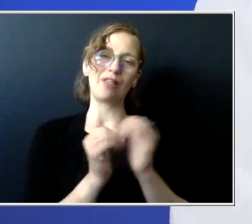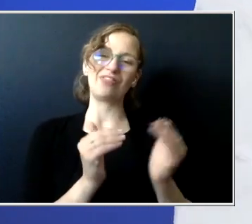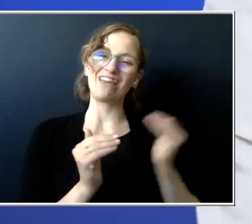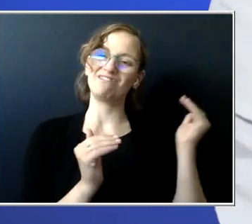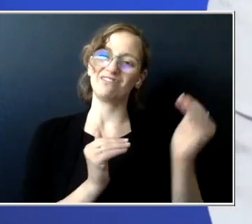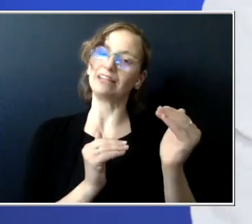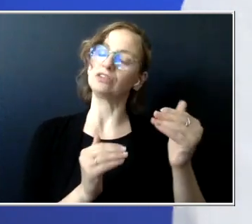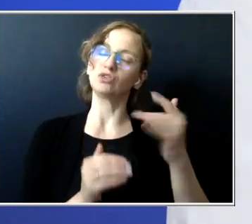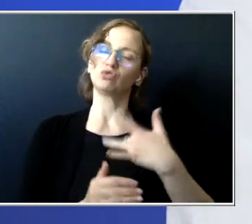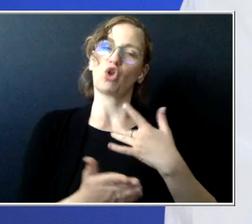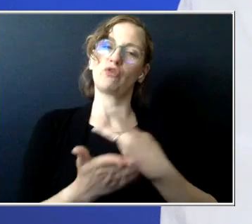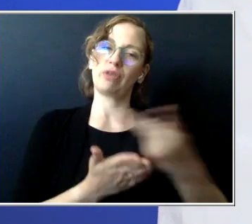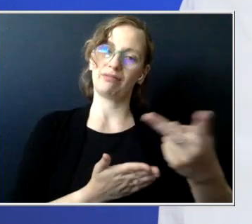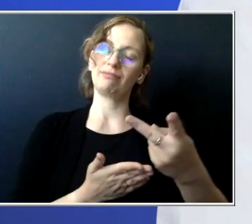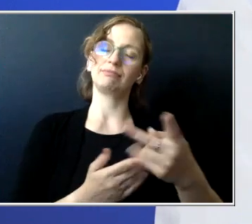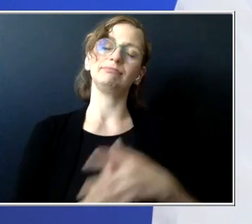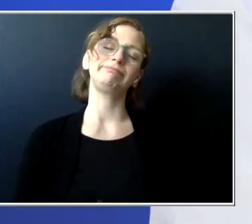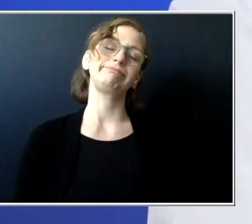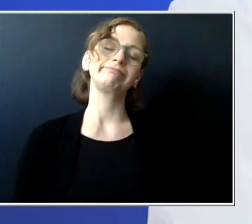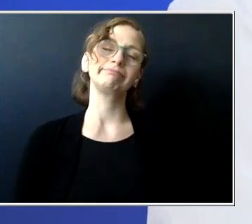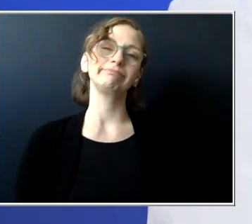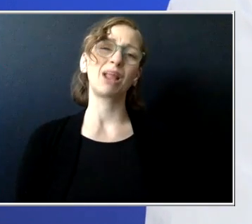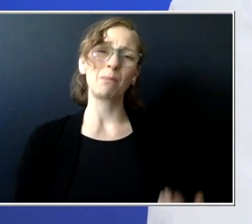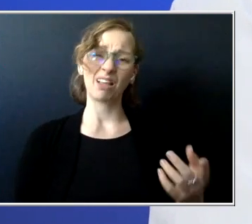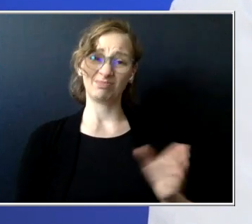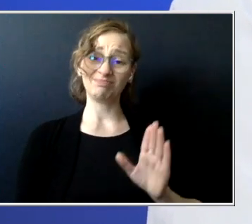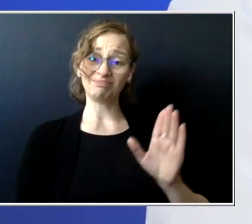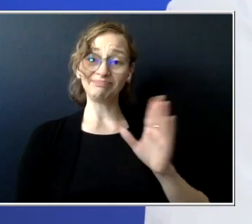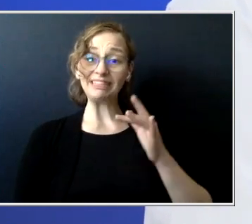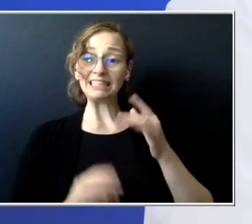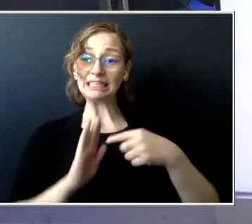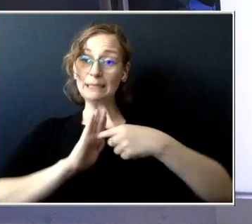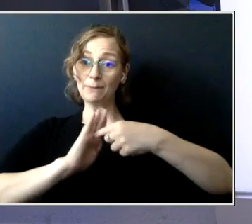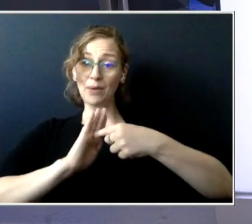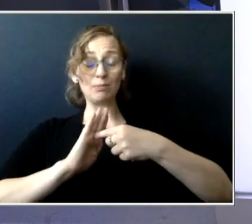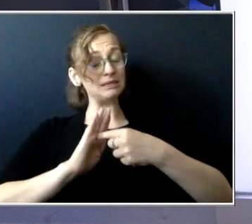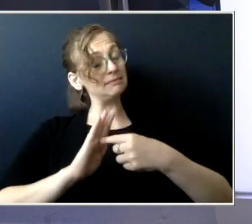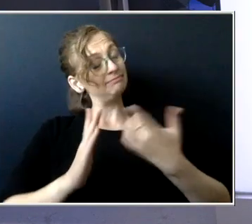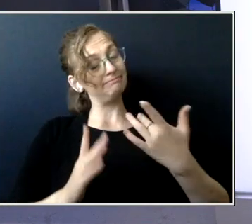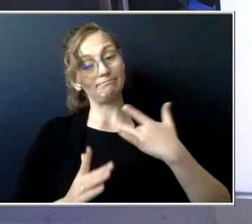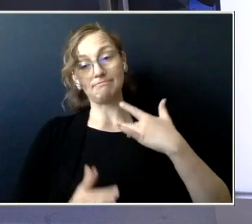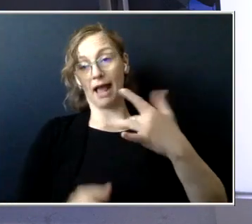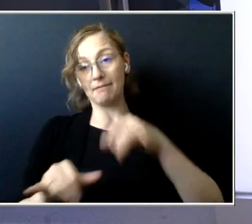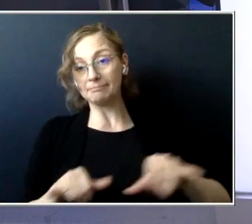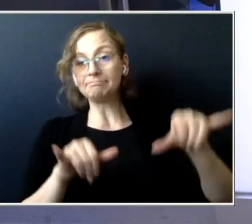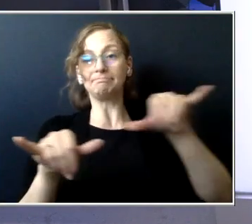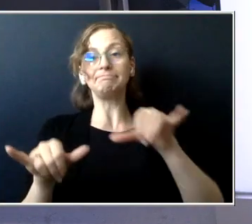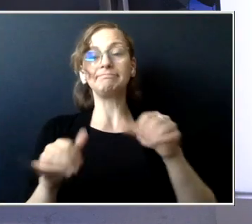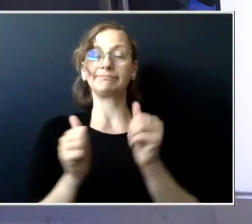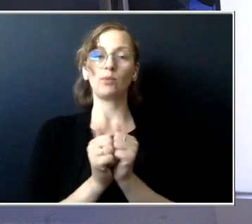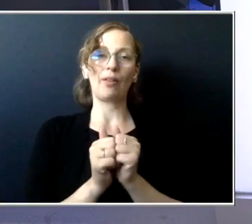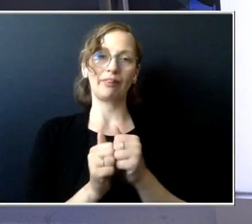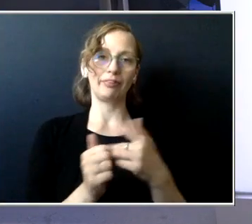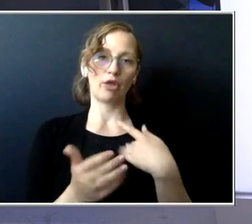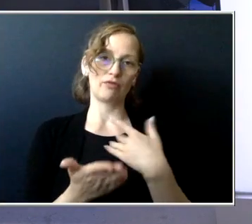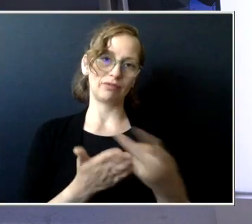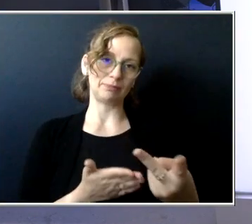But basically, those symptoms are all pretty typical for people with failing hearts. So what are the risks when somebody has an